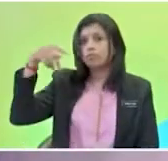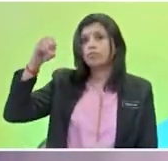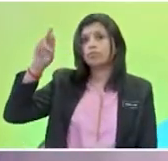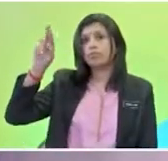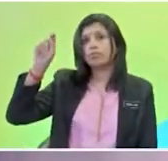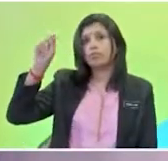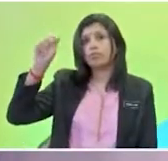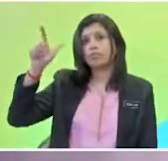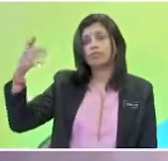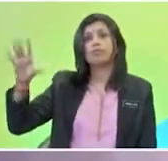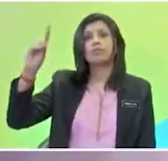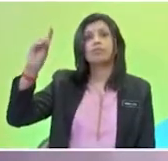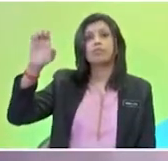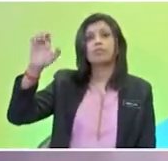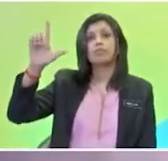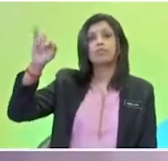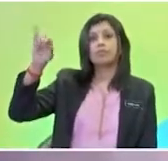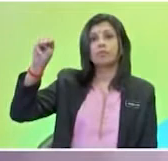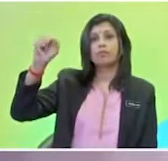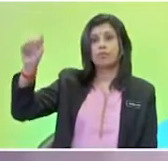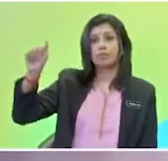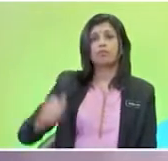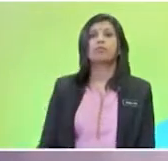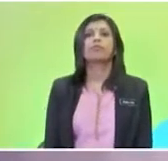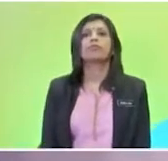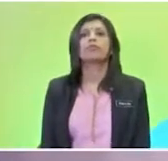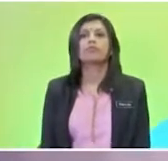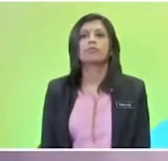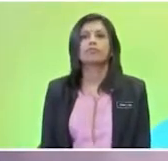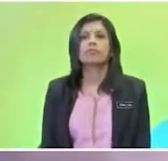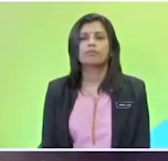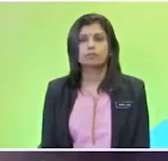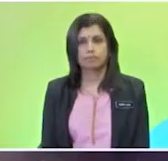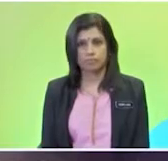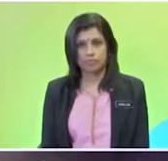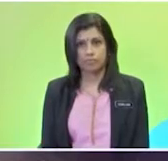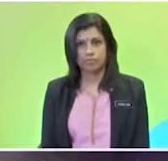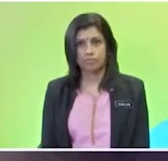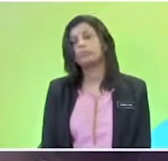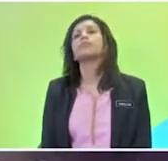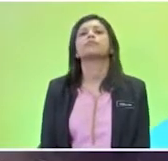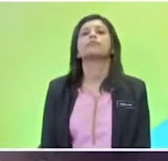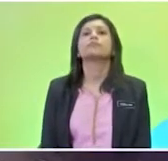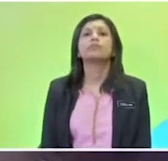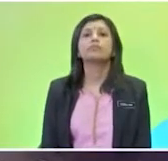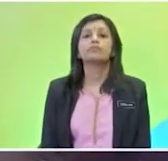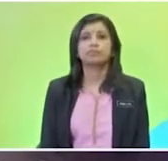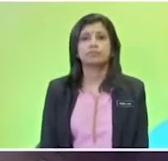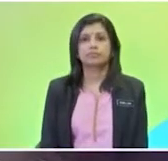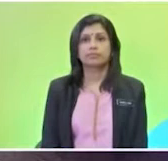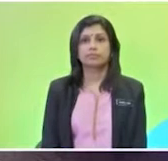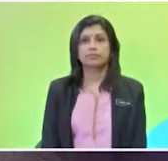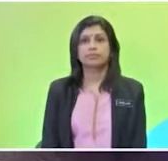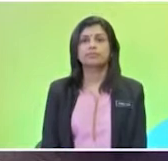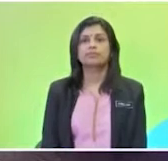can log in to Portal Delima. Okay. All right, Ms. Kalai, Portal Delima. And of course, I do want